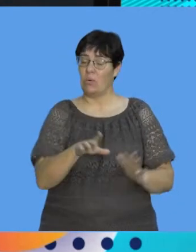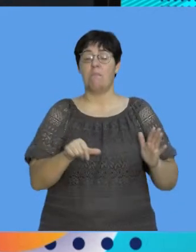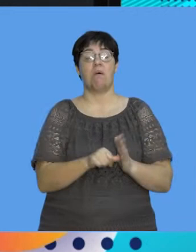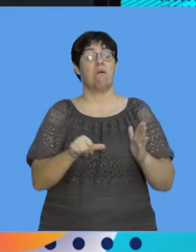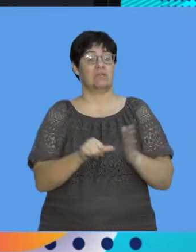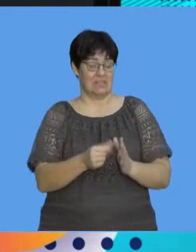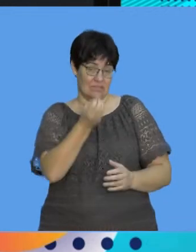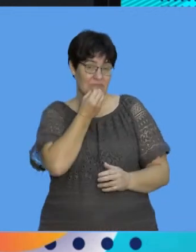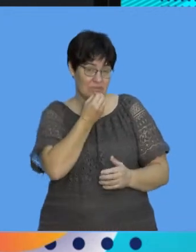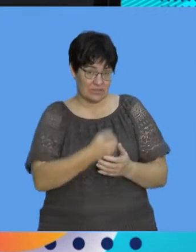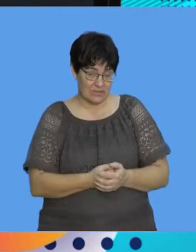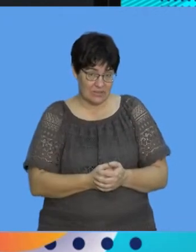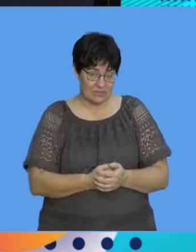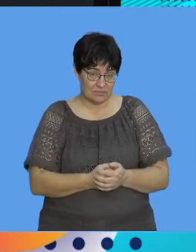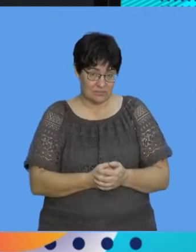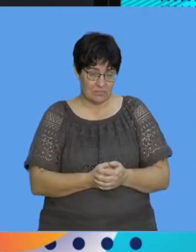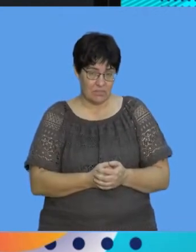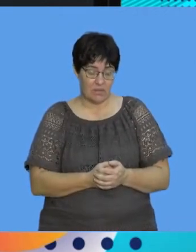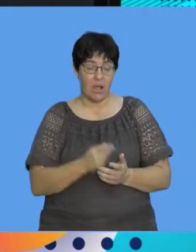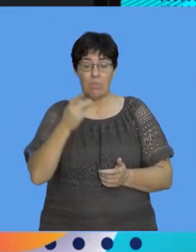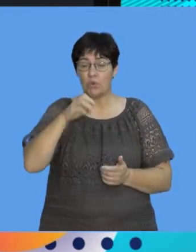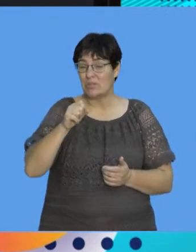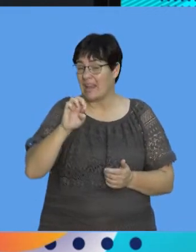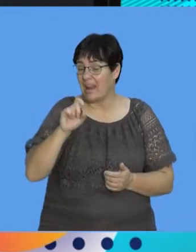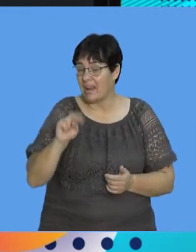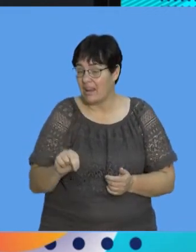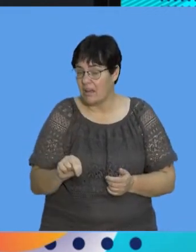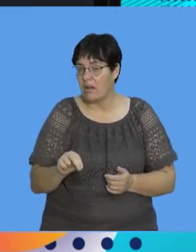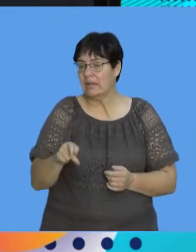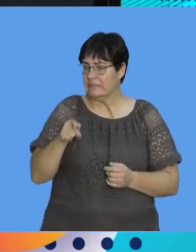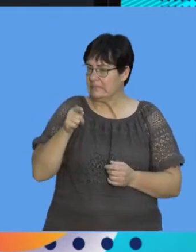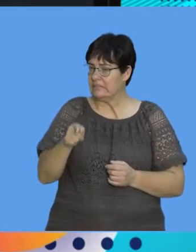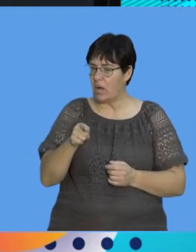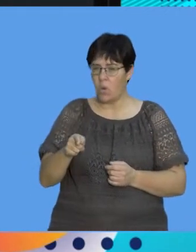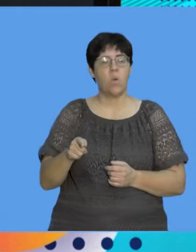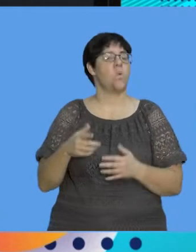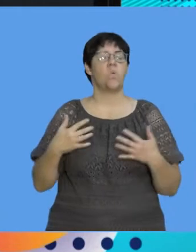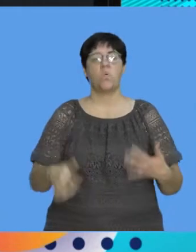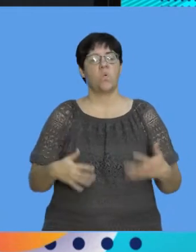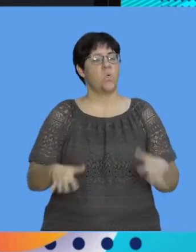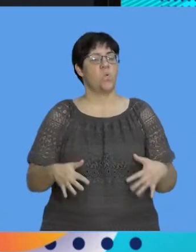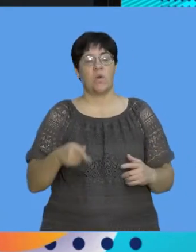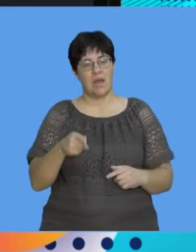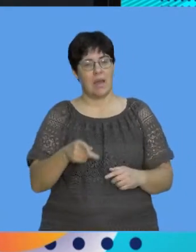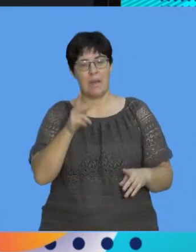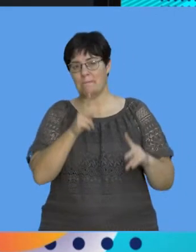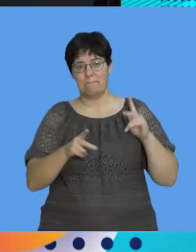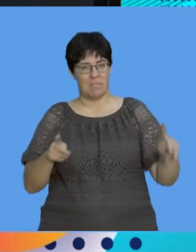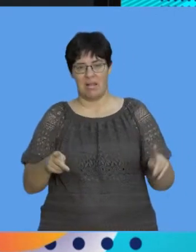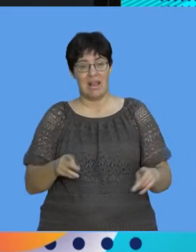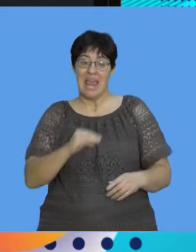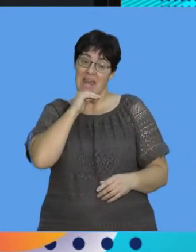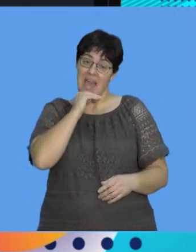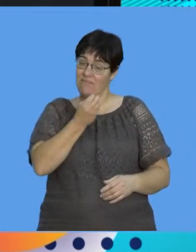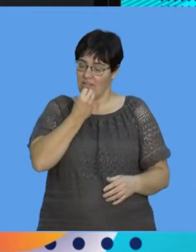part of our diet. And proteins is probably the one, all right, food in our country where people